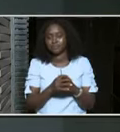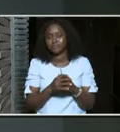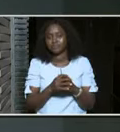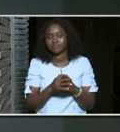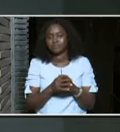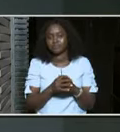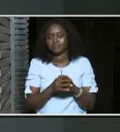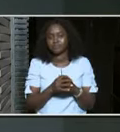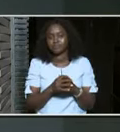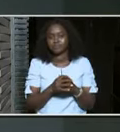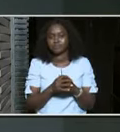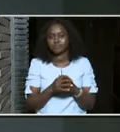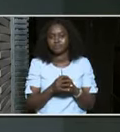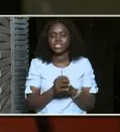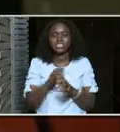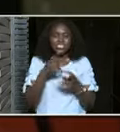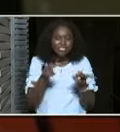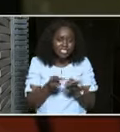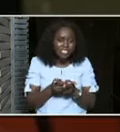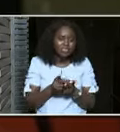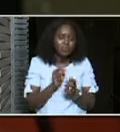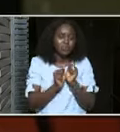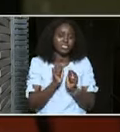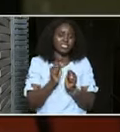the flexible exchange rate of which stand as